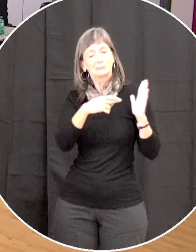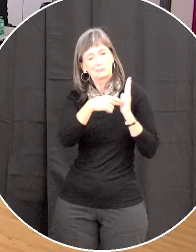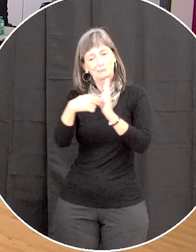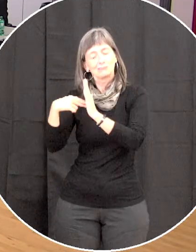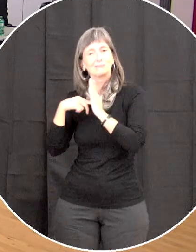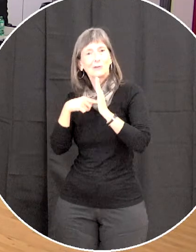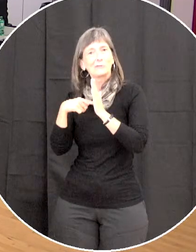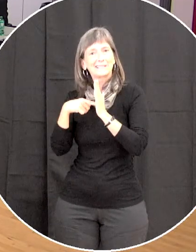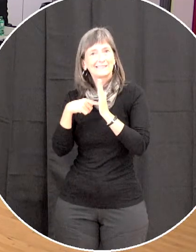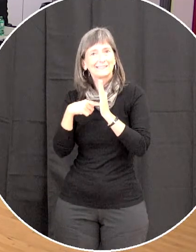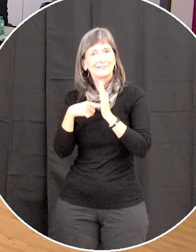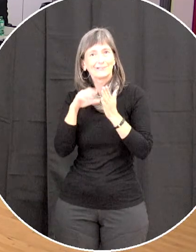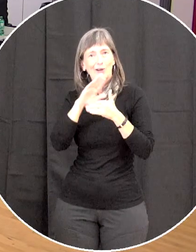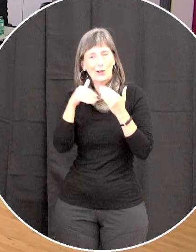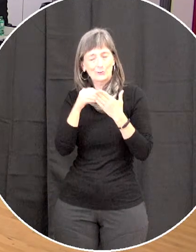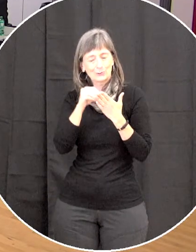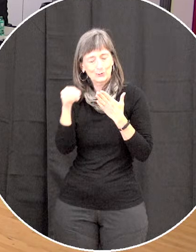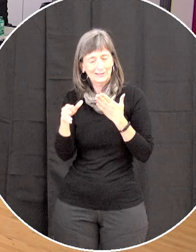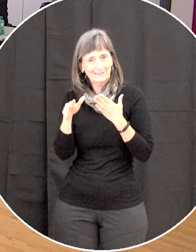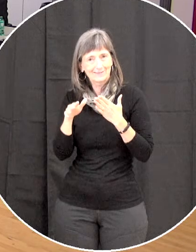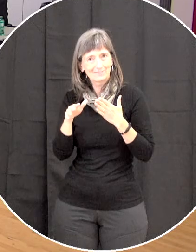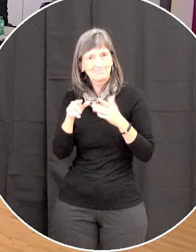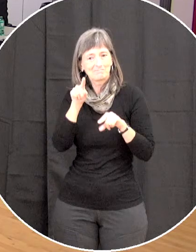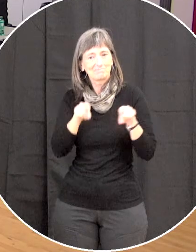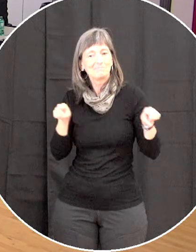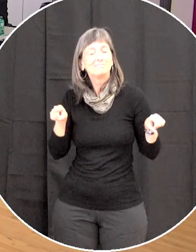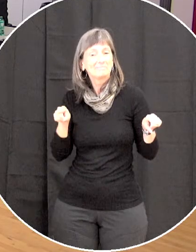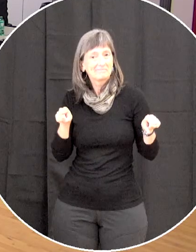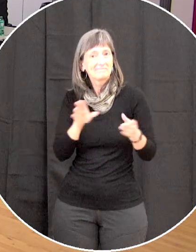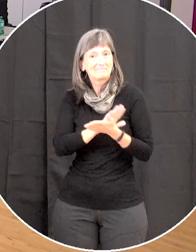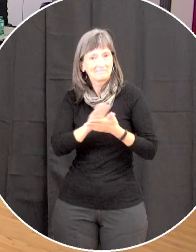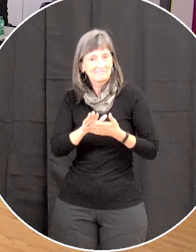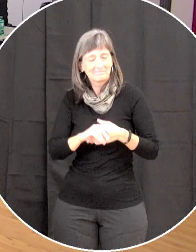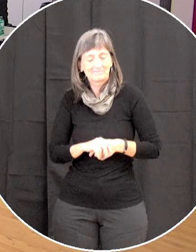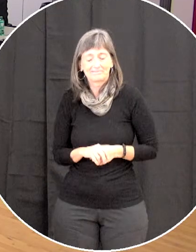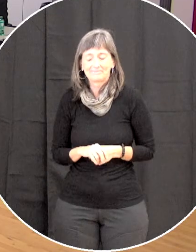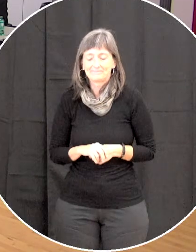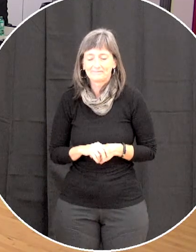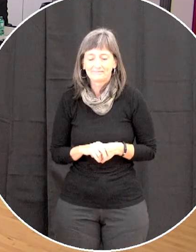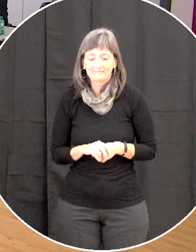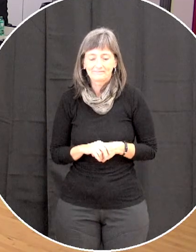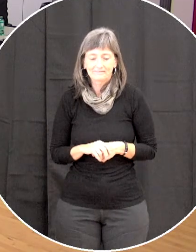spread of the applications.